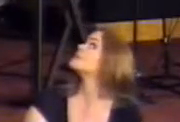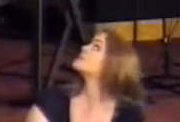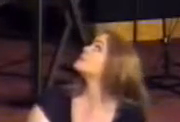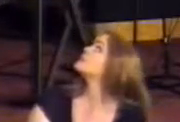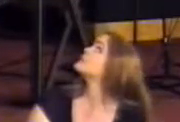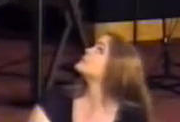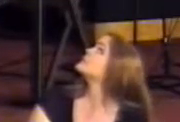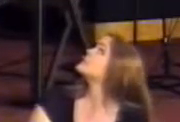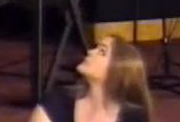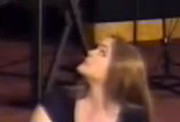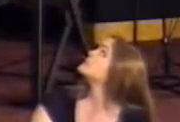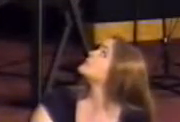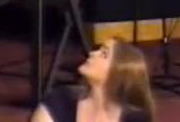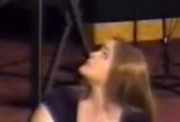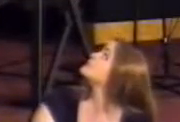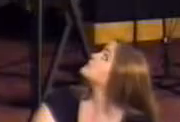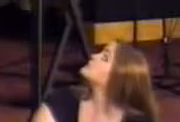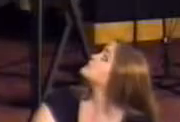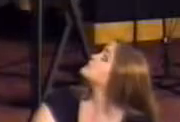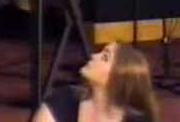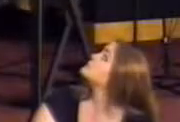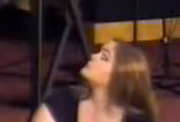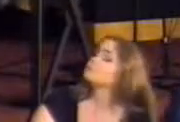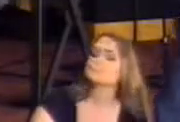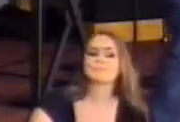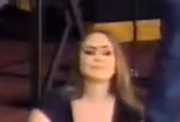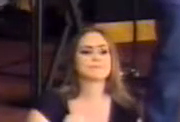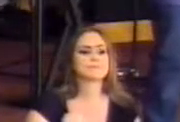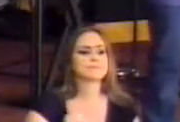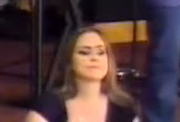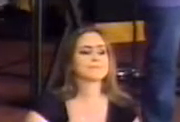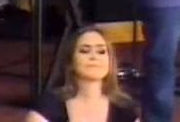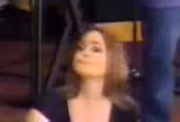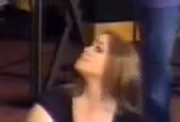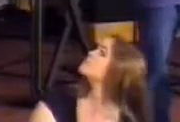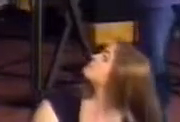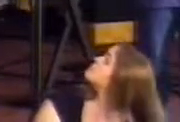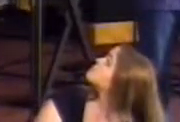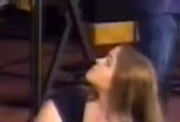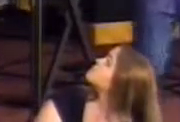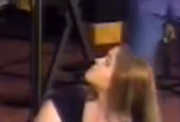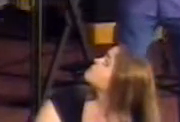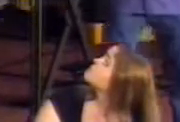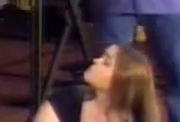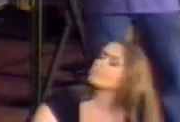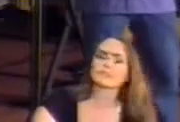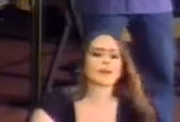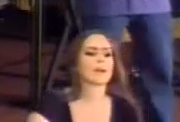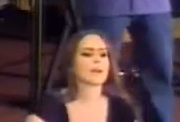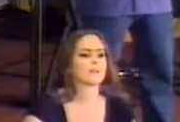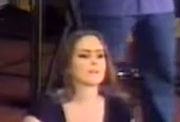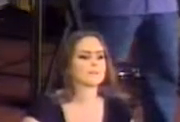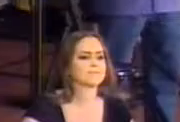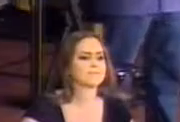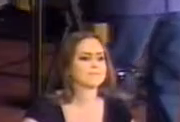are envious and cannot obtain. So you fight and quarrel. You do not have because you do not ask.